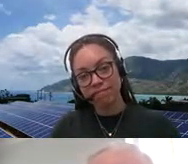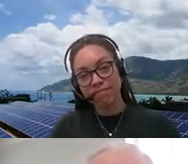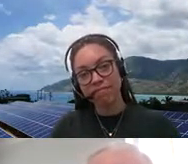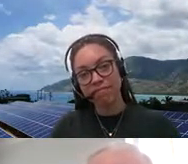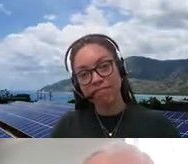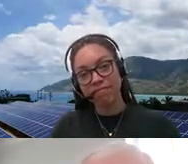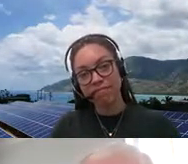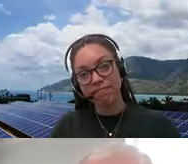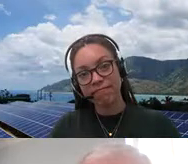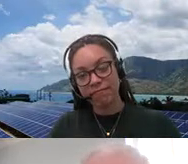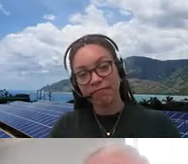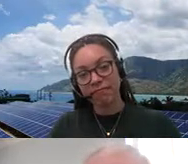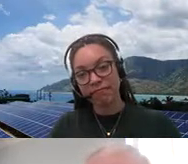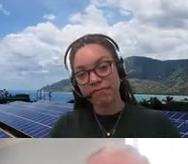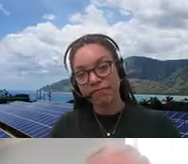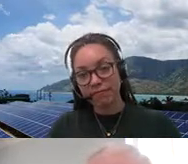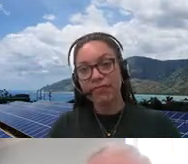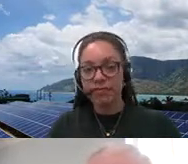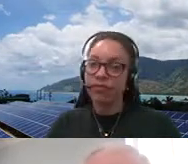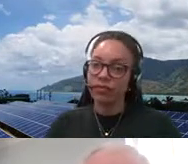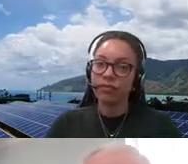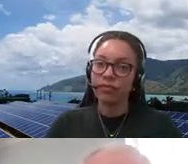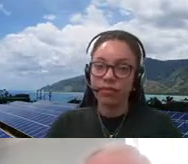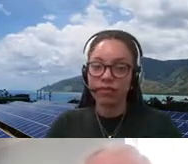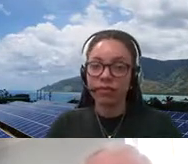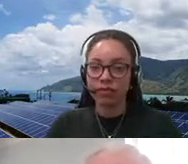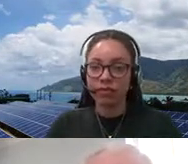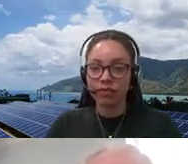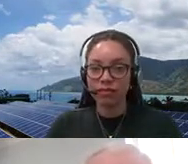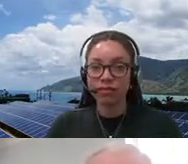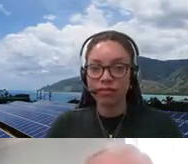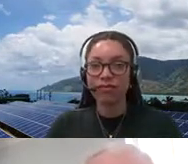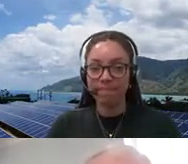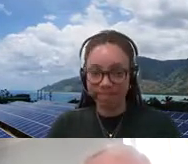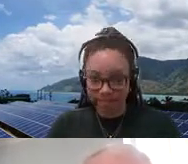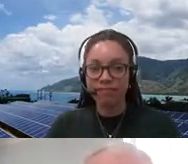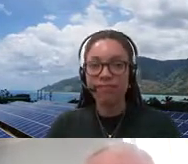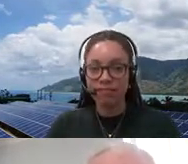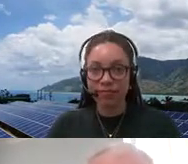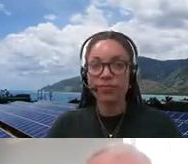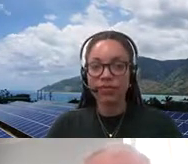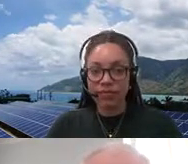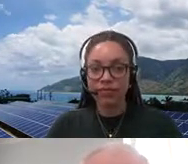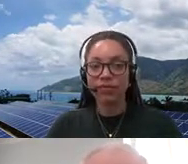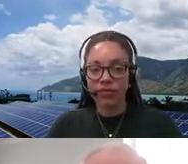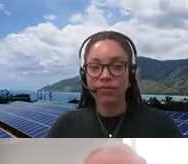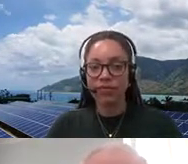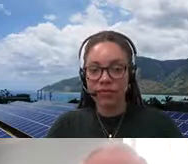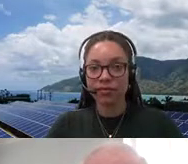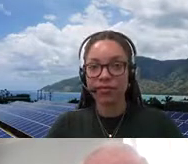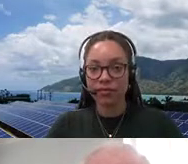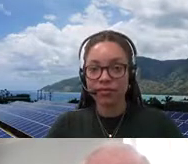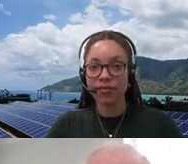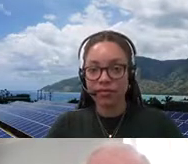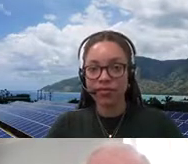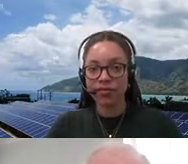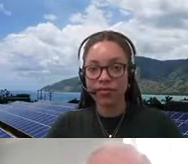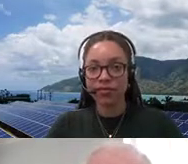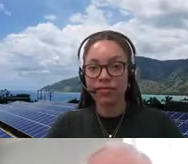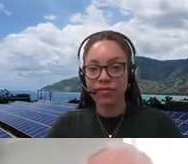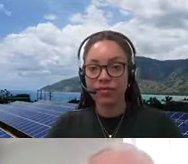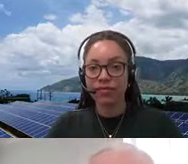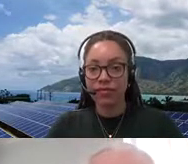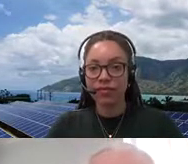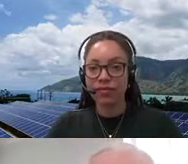orchestrated and help supply the people who can't go and put solar on their plants. And if you do that in conjunction